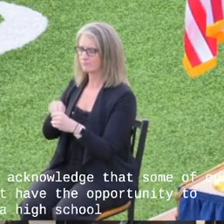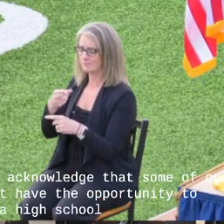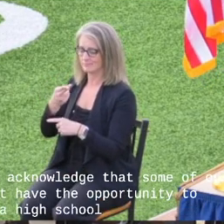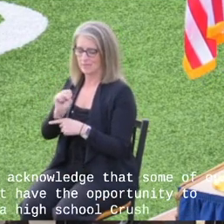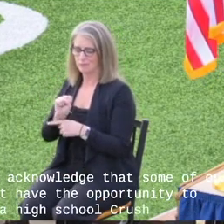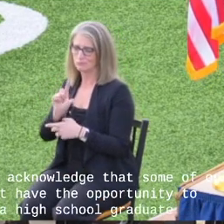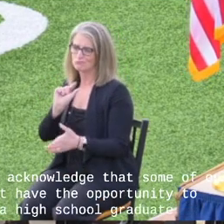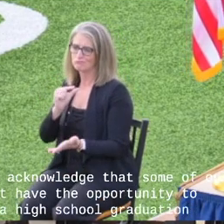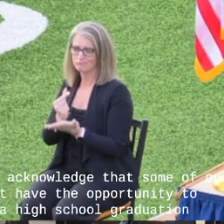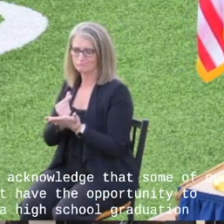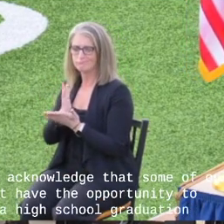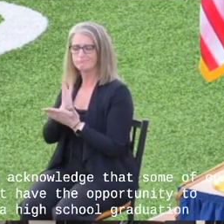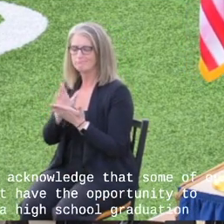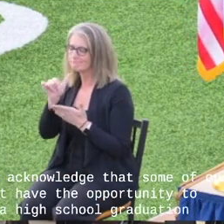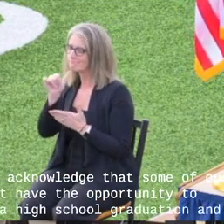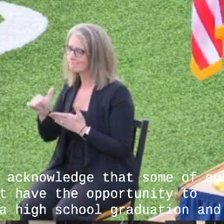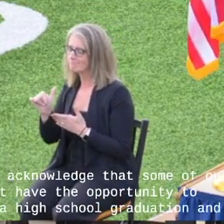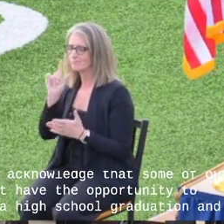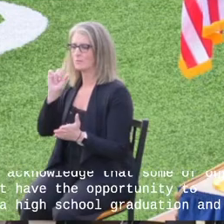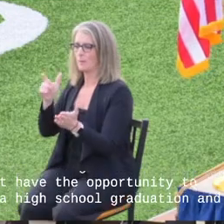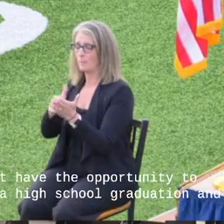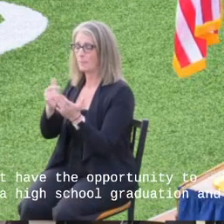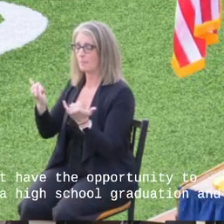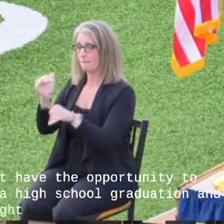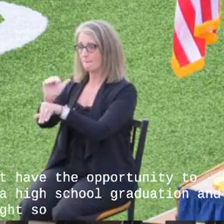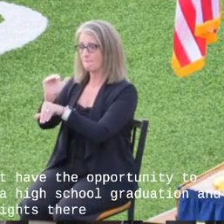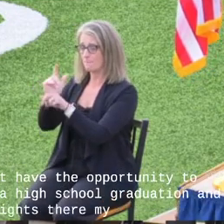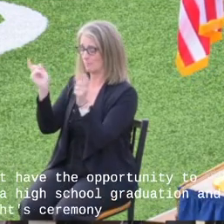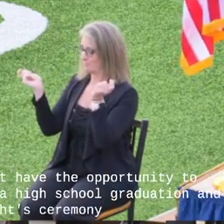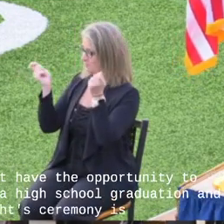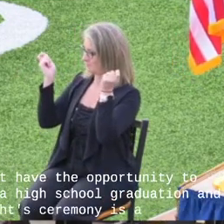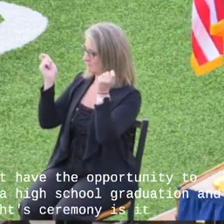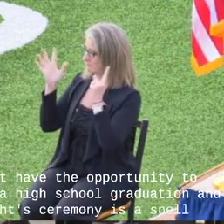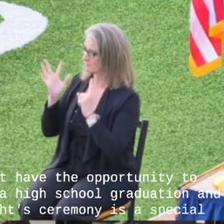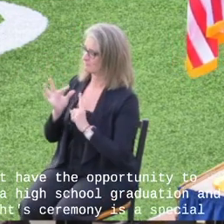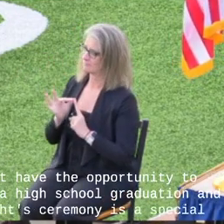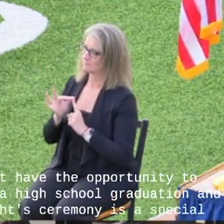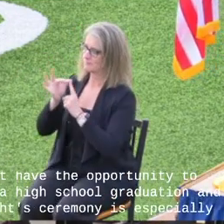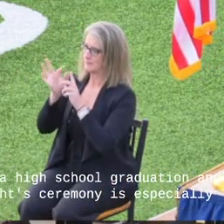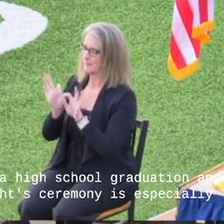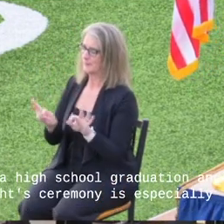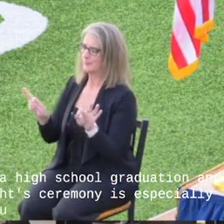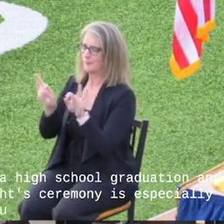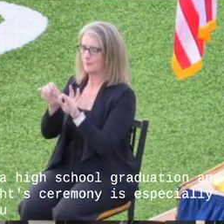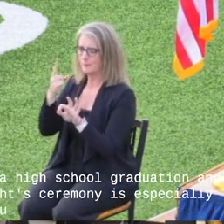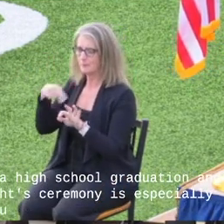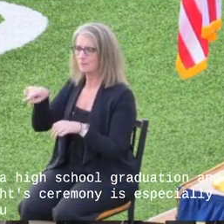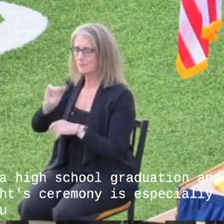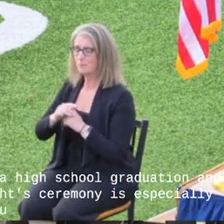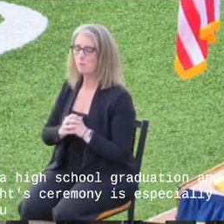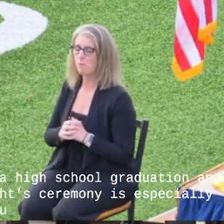school graduation, and we recognize tonight's ceremony is especially important to you.